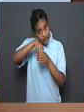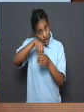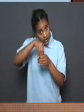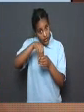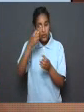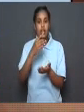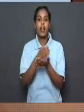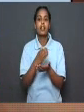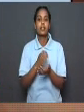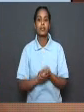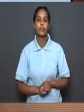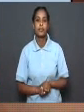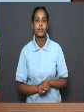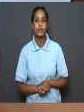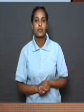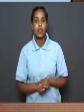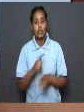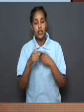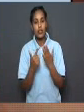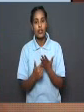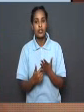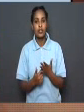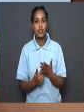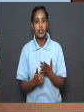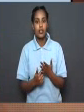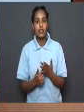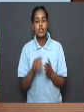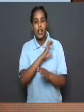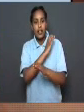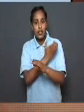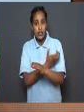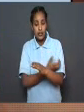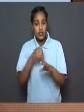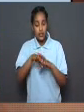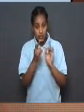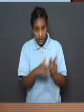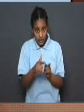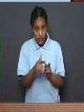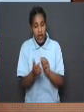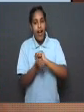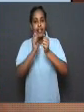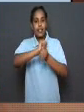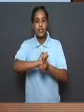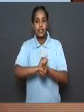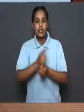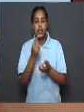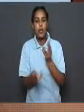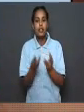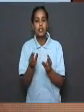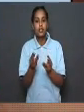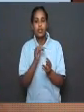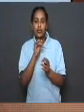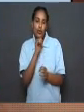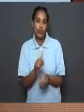of the glass. Therefore, while the energy in the system is altered, the mass